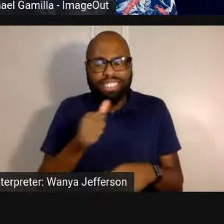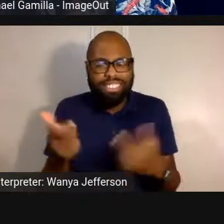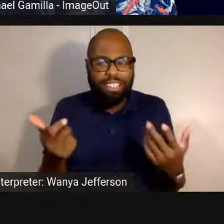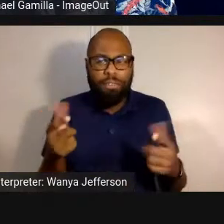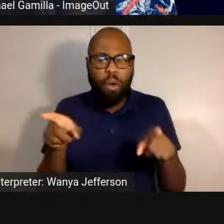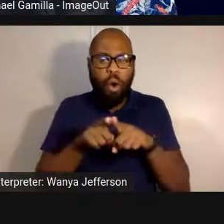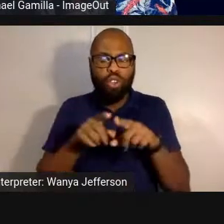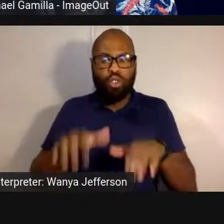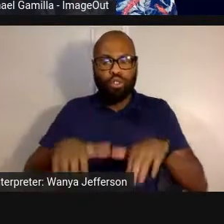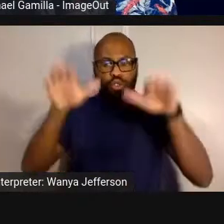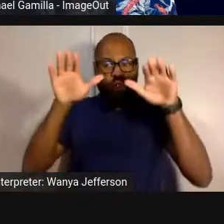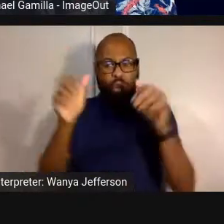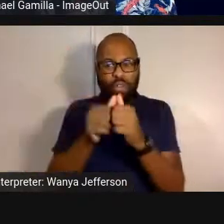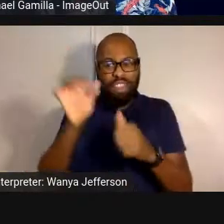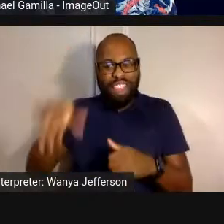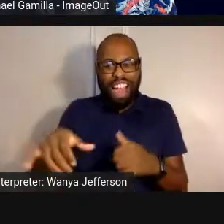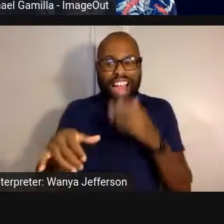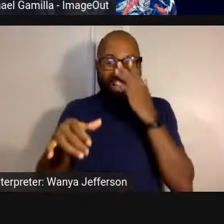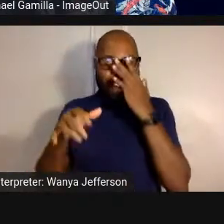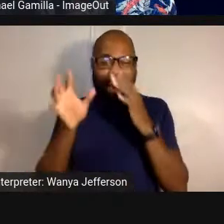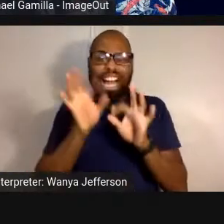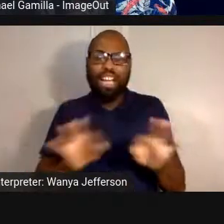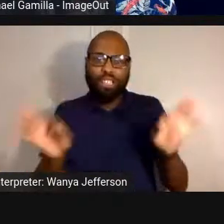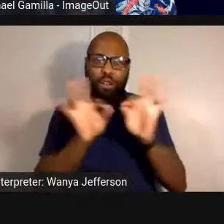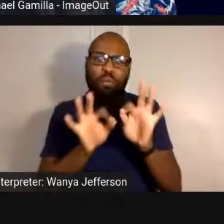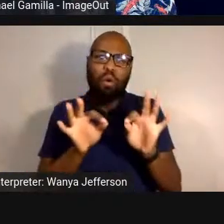with. So it's important to give that authentic